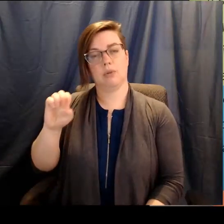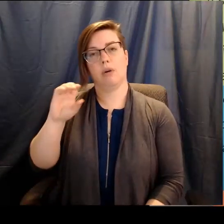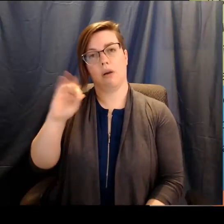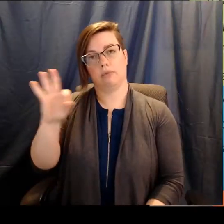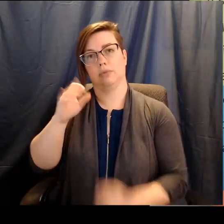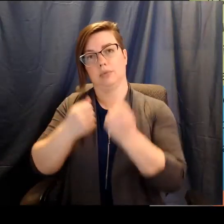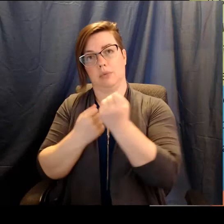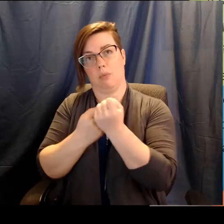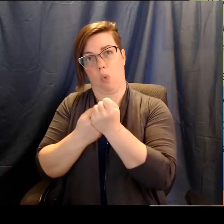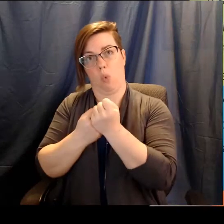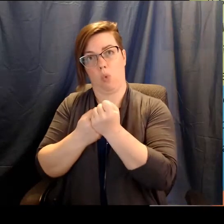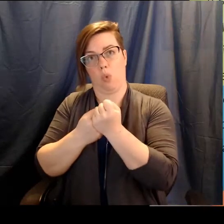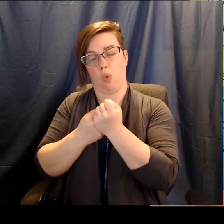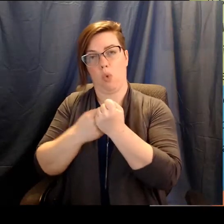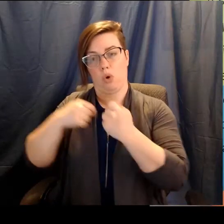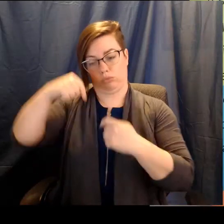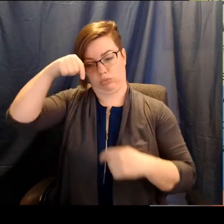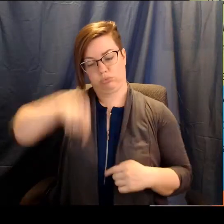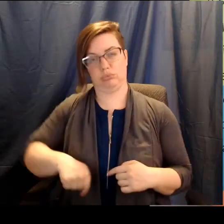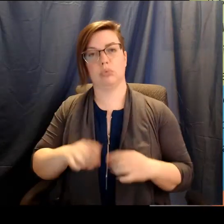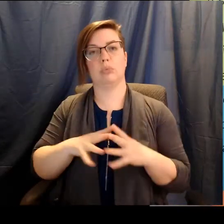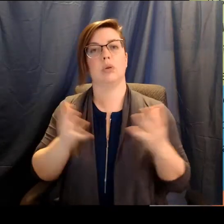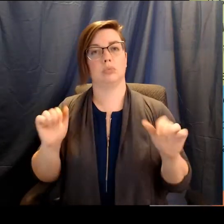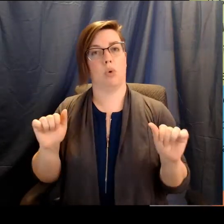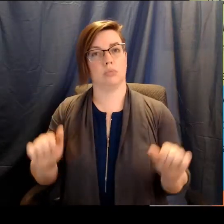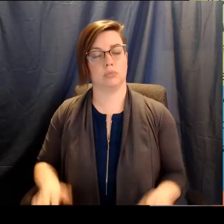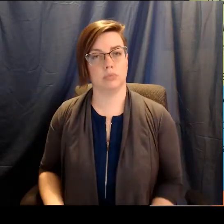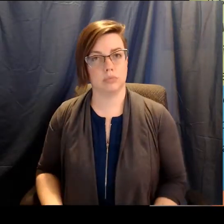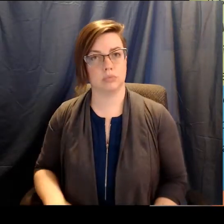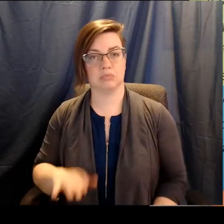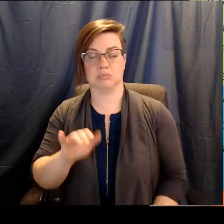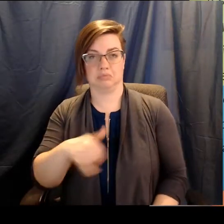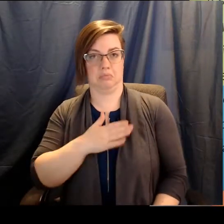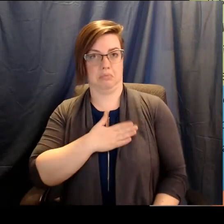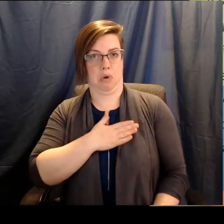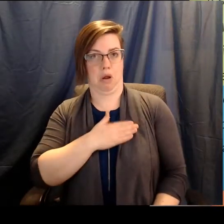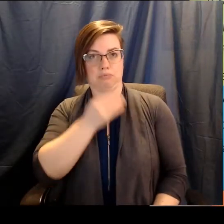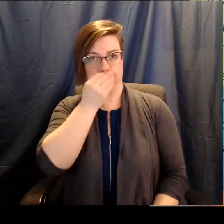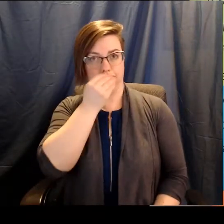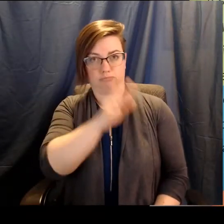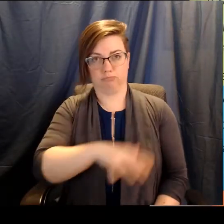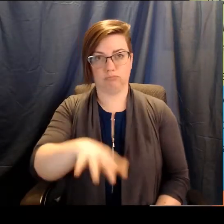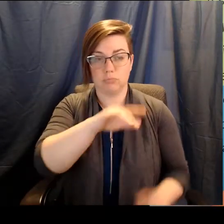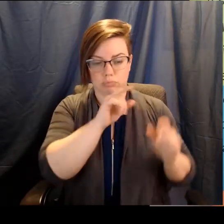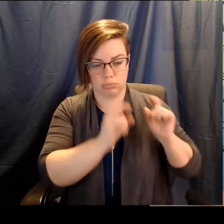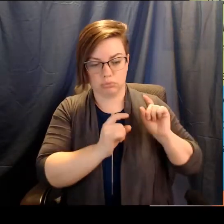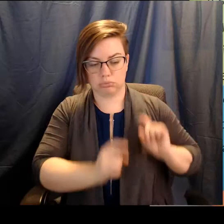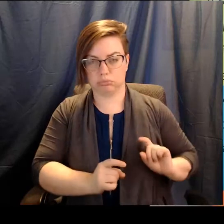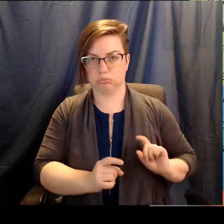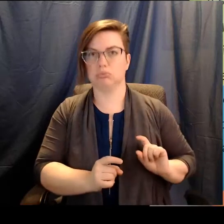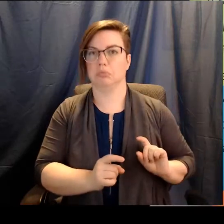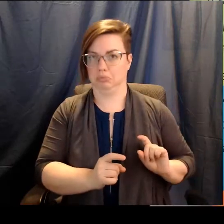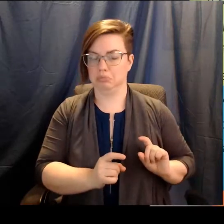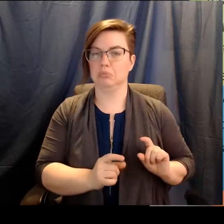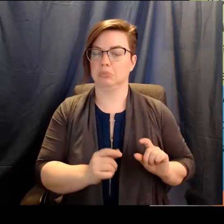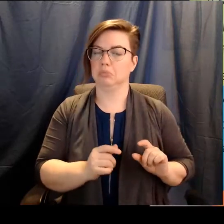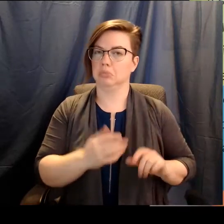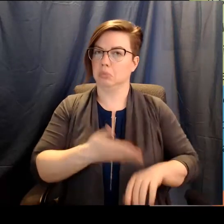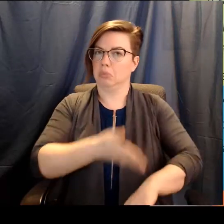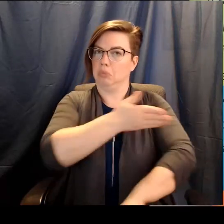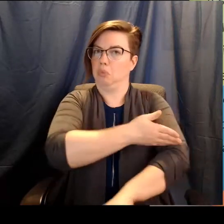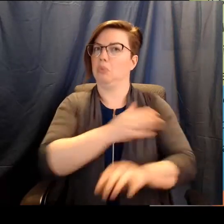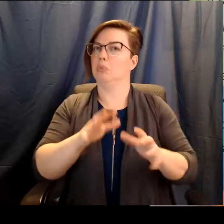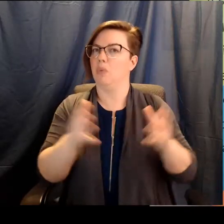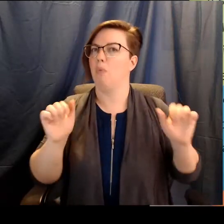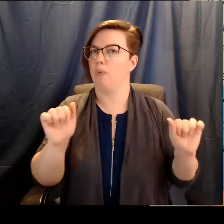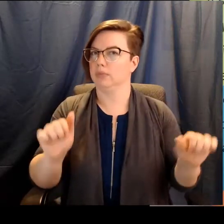setup in my dining area in order to be as comfortable as possible. As we move into video 5, we're going to talk about